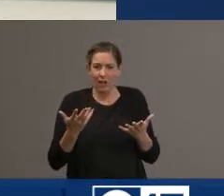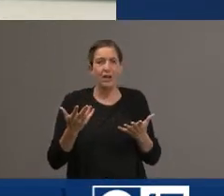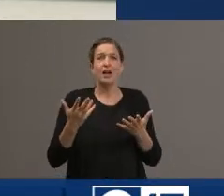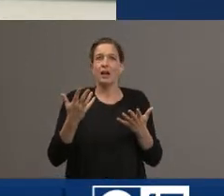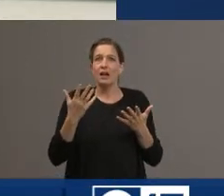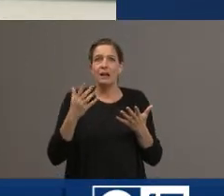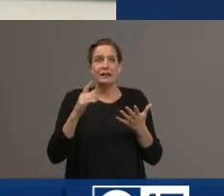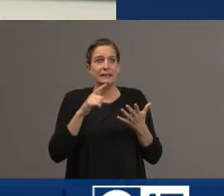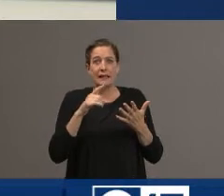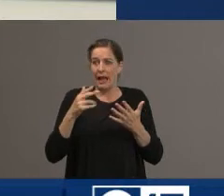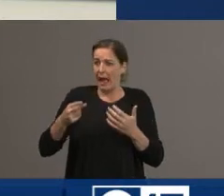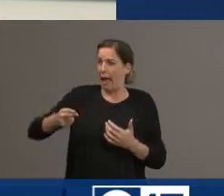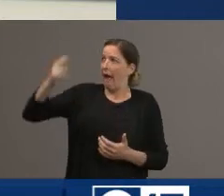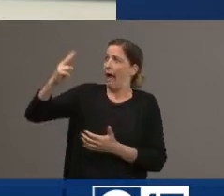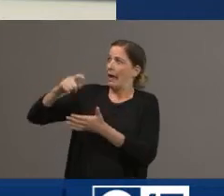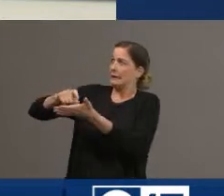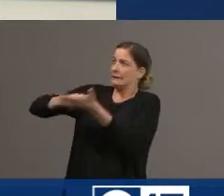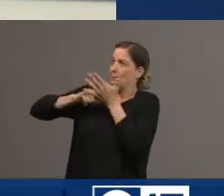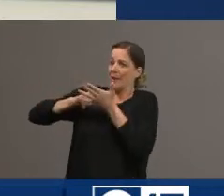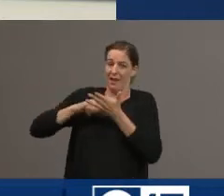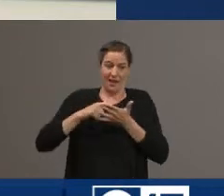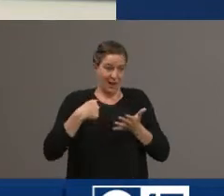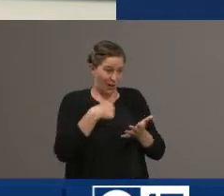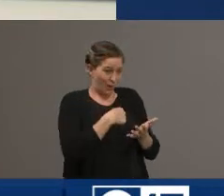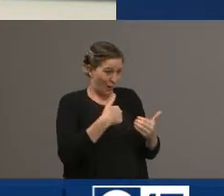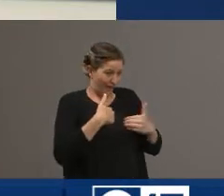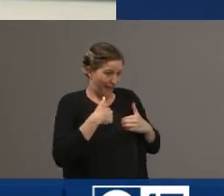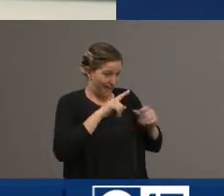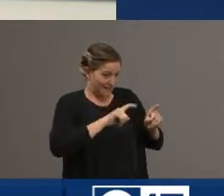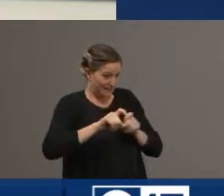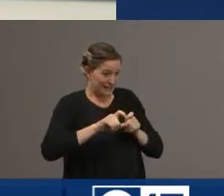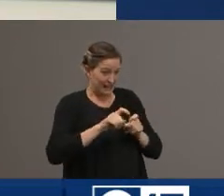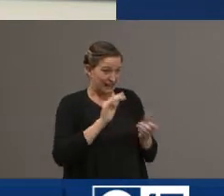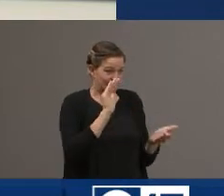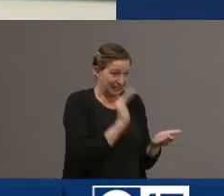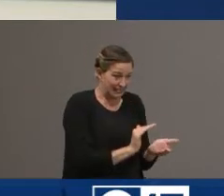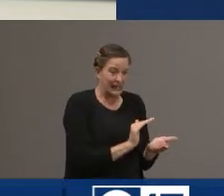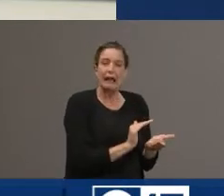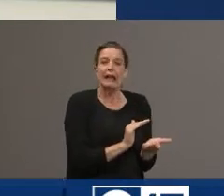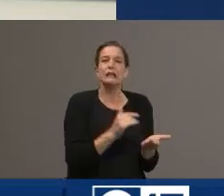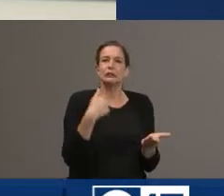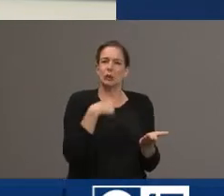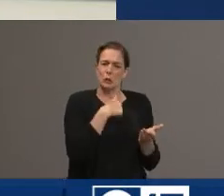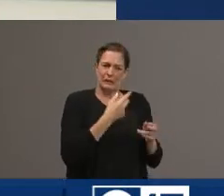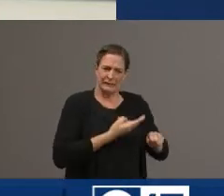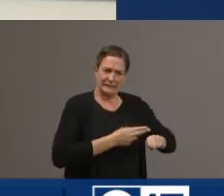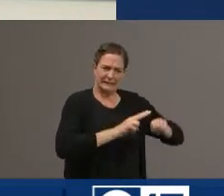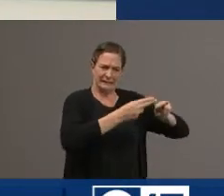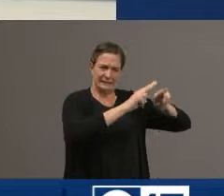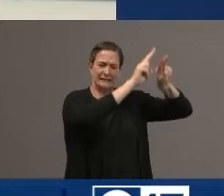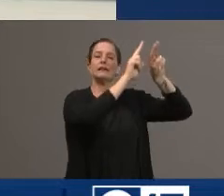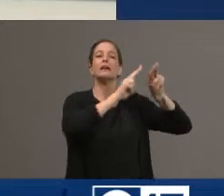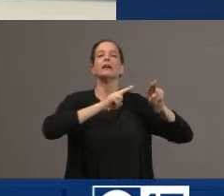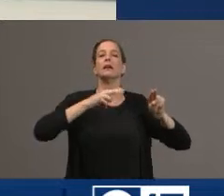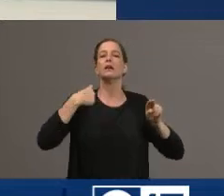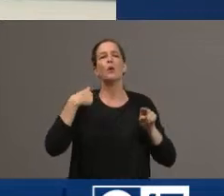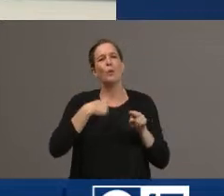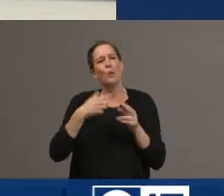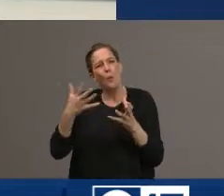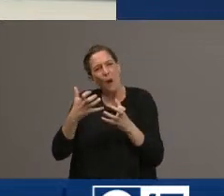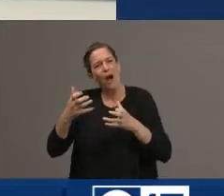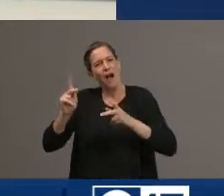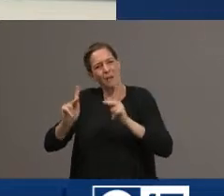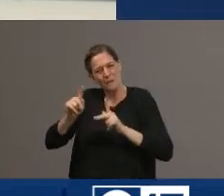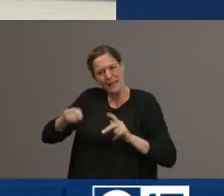that we had. That's dramatically changed now. People want to get a test. We want them to test. We want to make it as easy